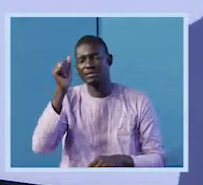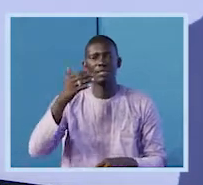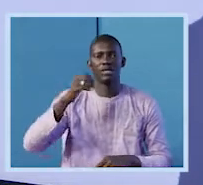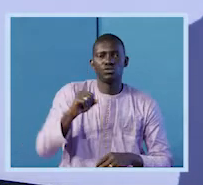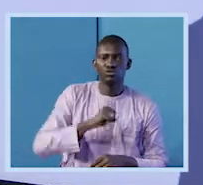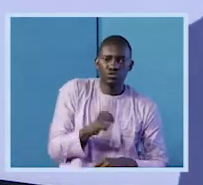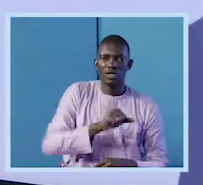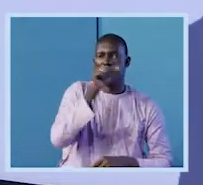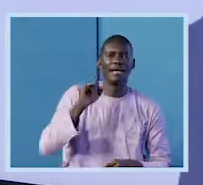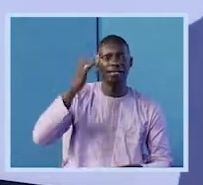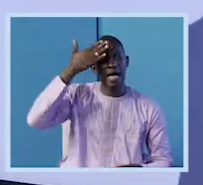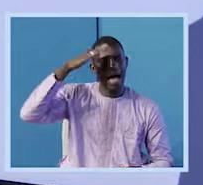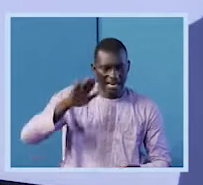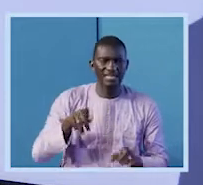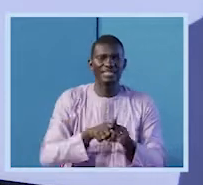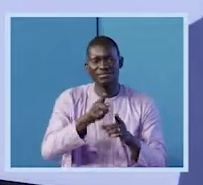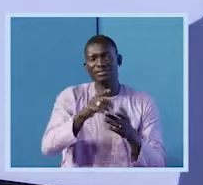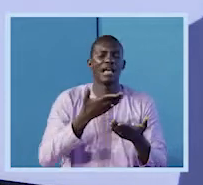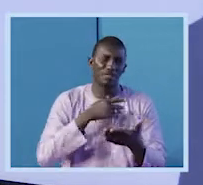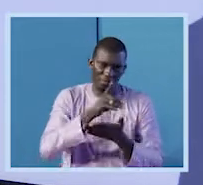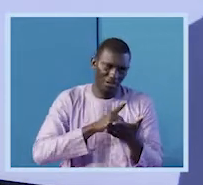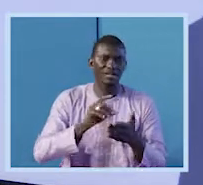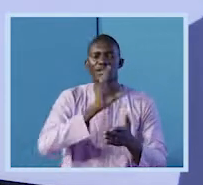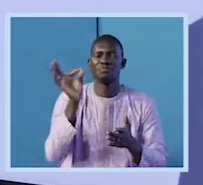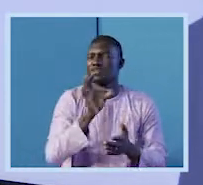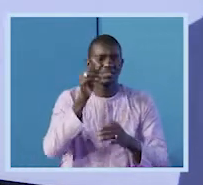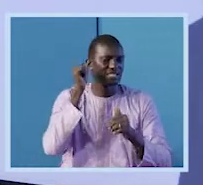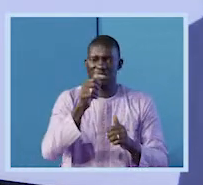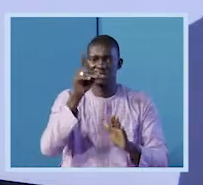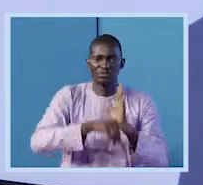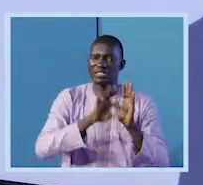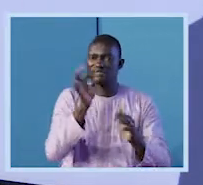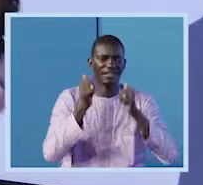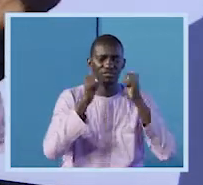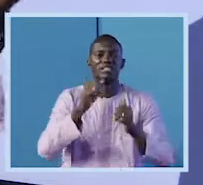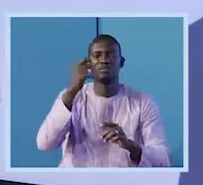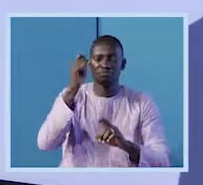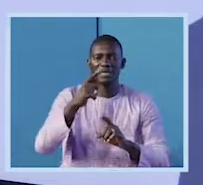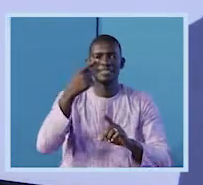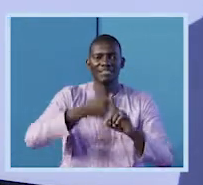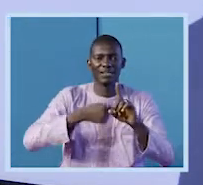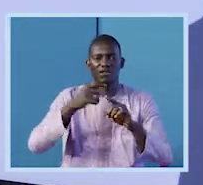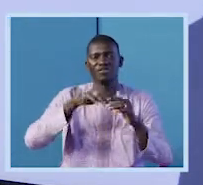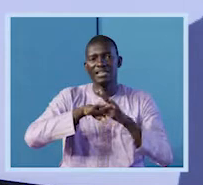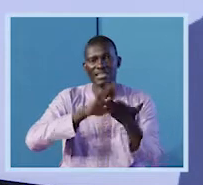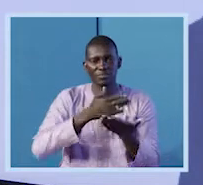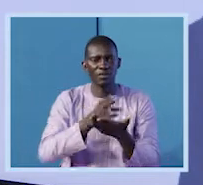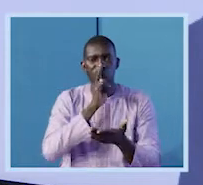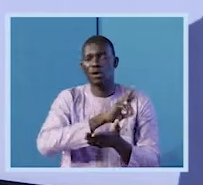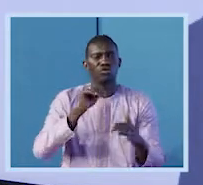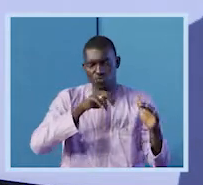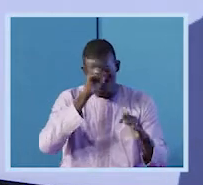they provide us with a small project. The project is very good. It is paying the salary of sign language interpreters who are not employed. It's also